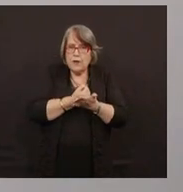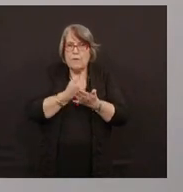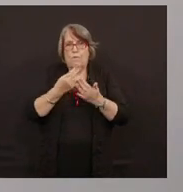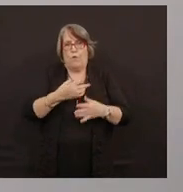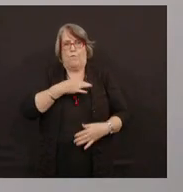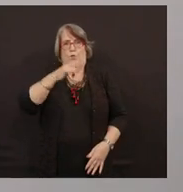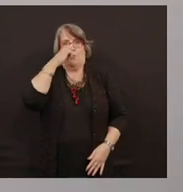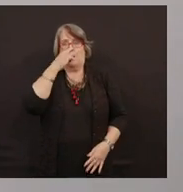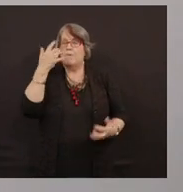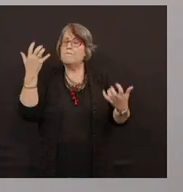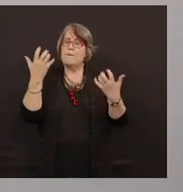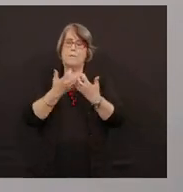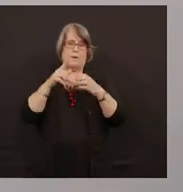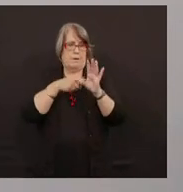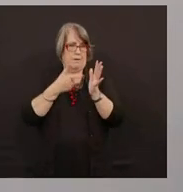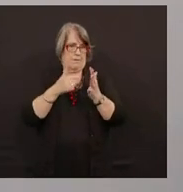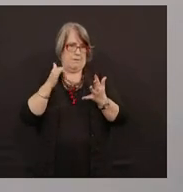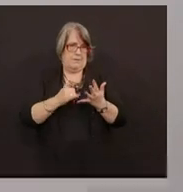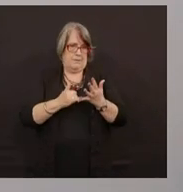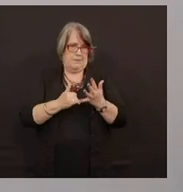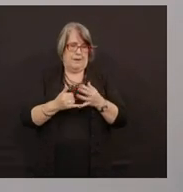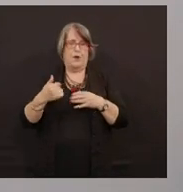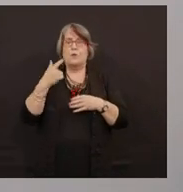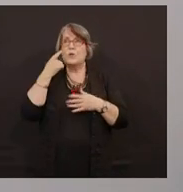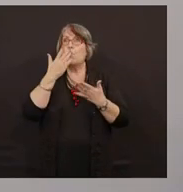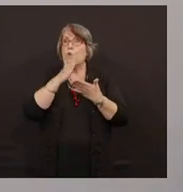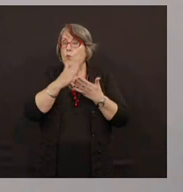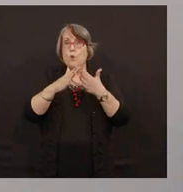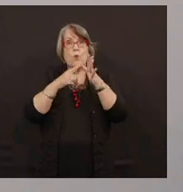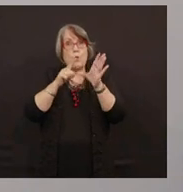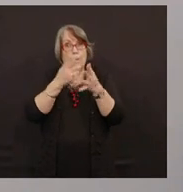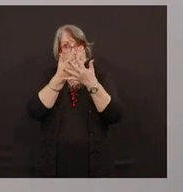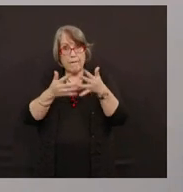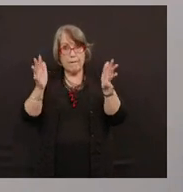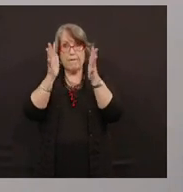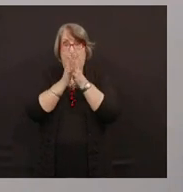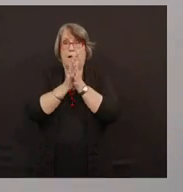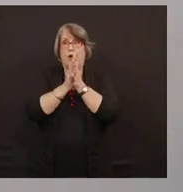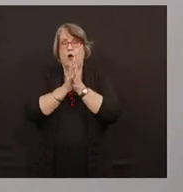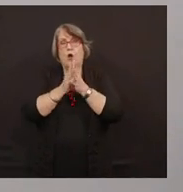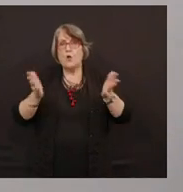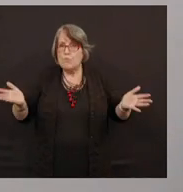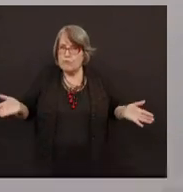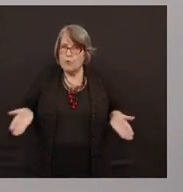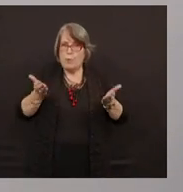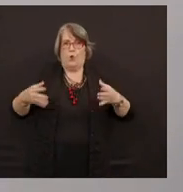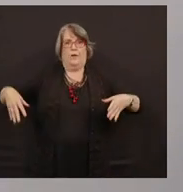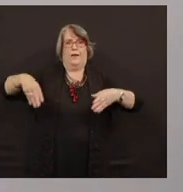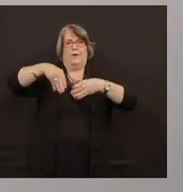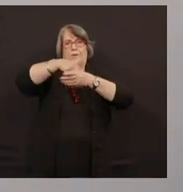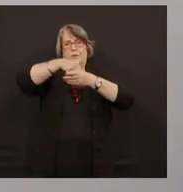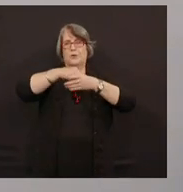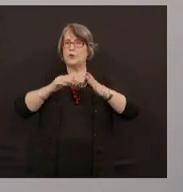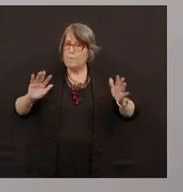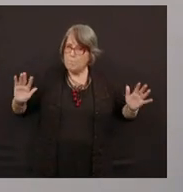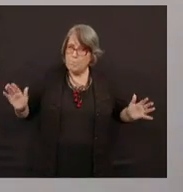people for years. And we would see that a real way of doing this is that promoting inclusion, promoting